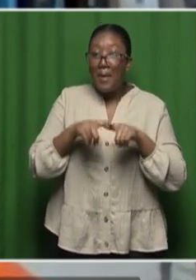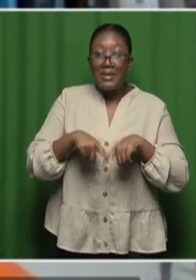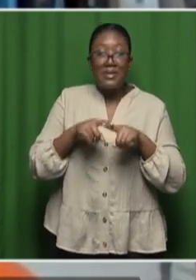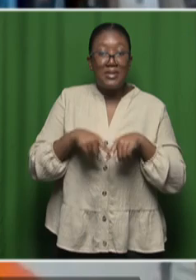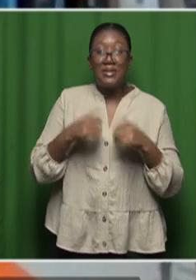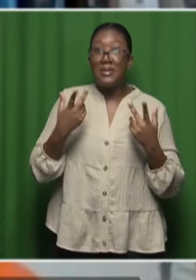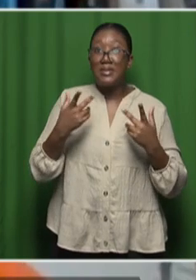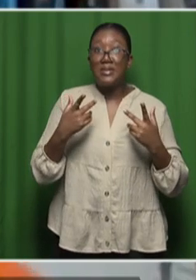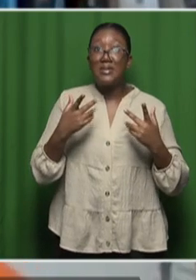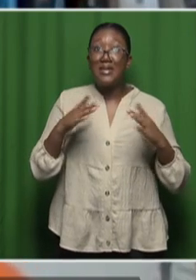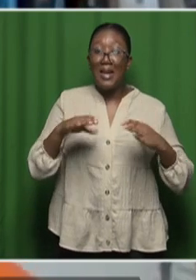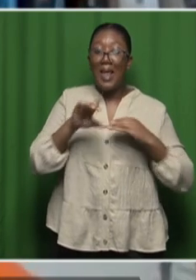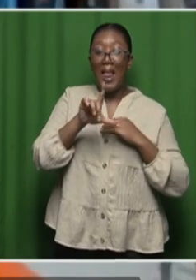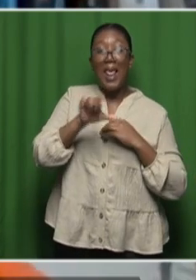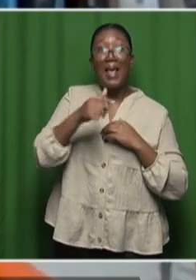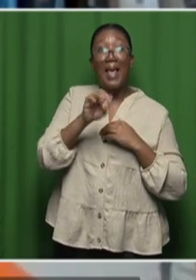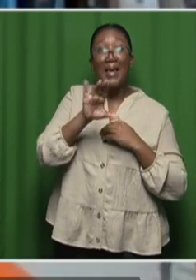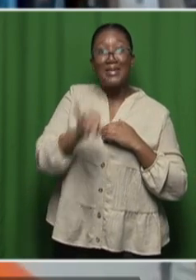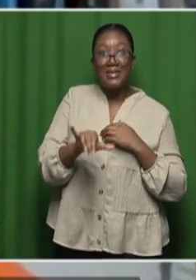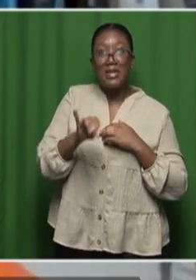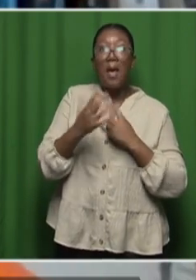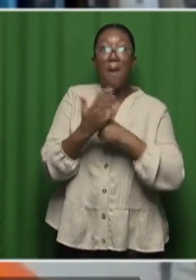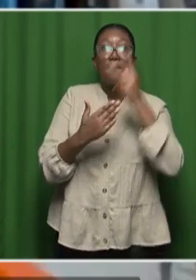projects party at the time of filing.